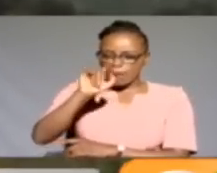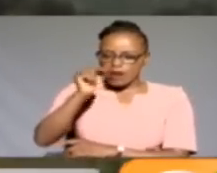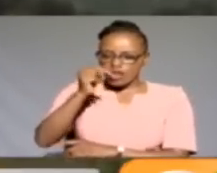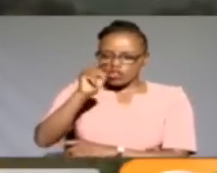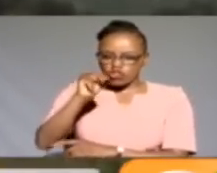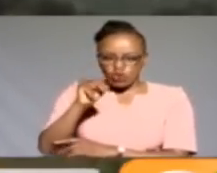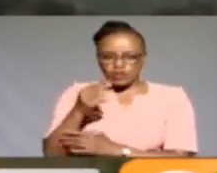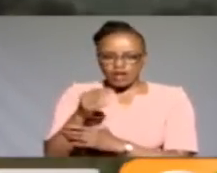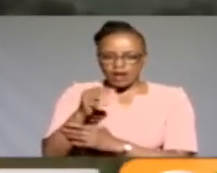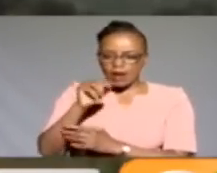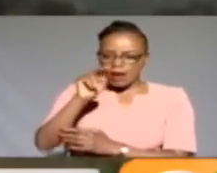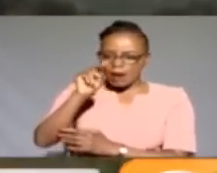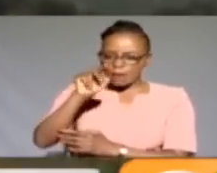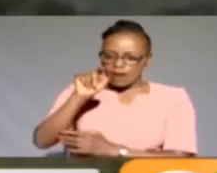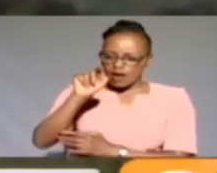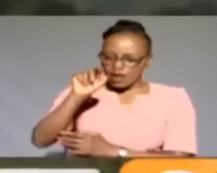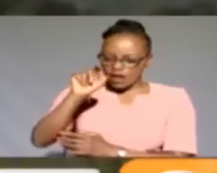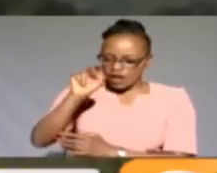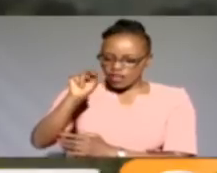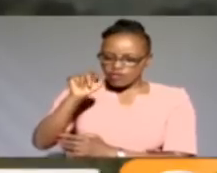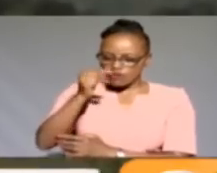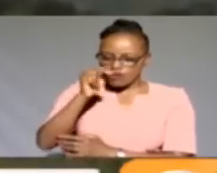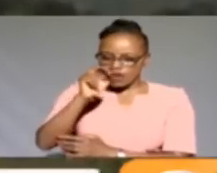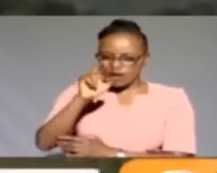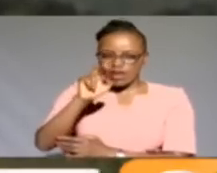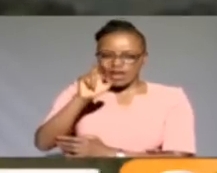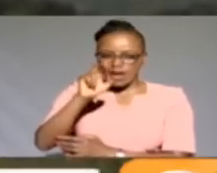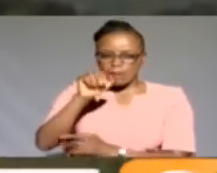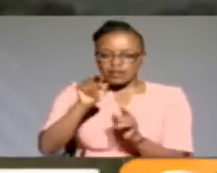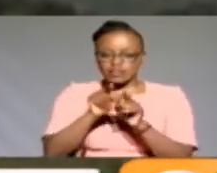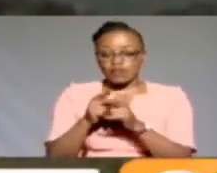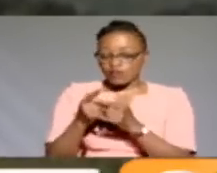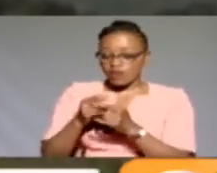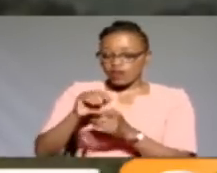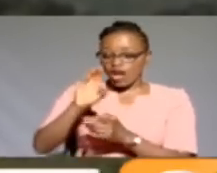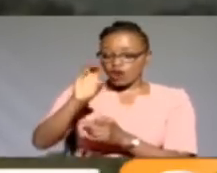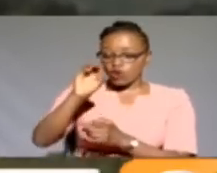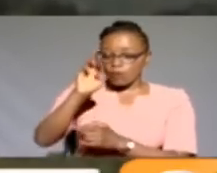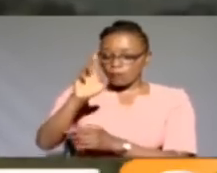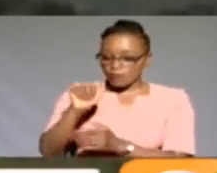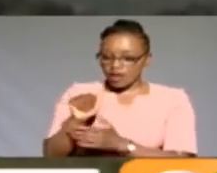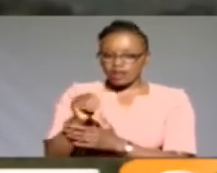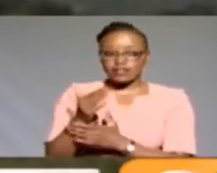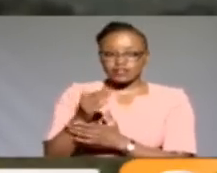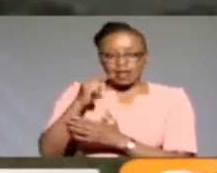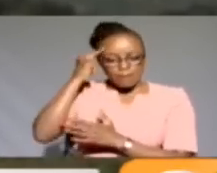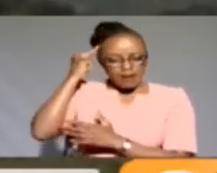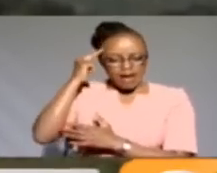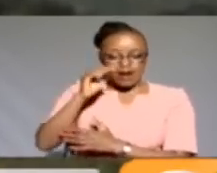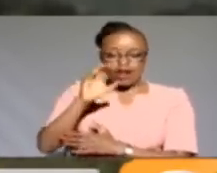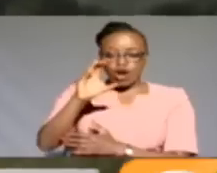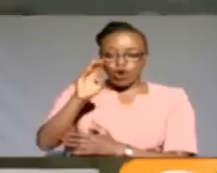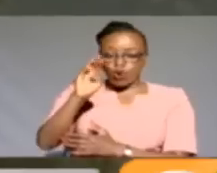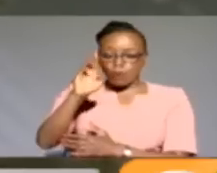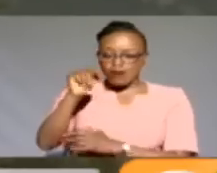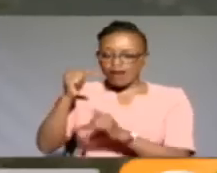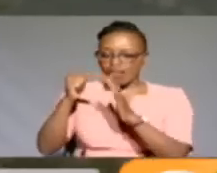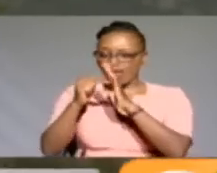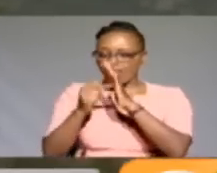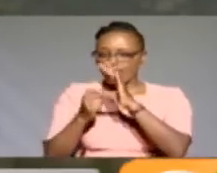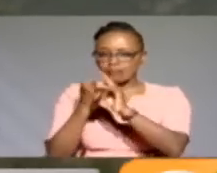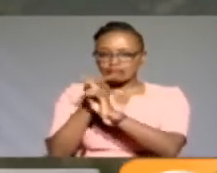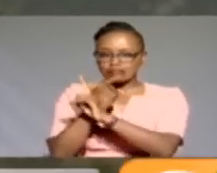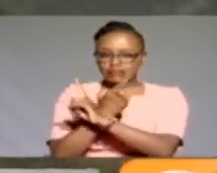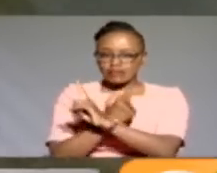puff adder, red spitting cobra, black-necked cobra, and so on. And